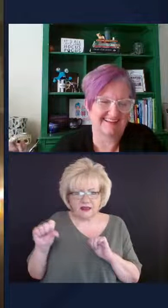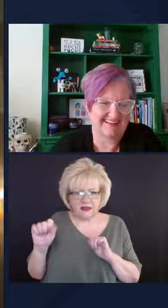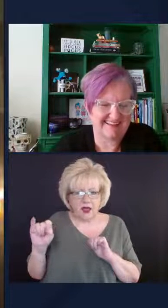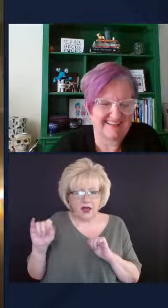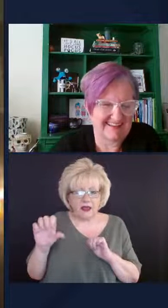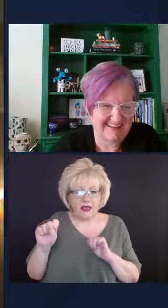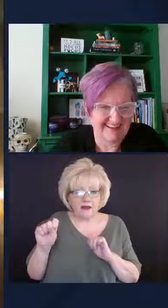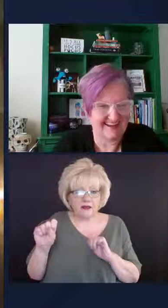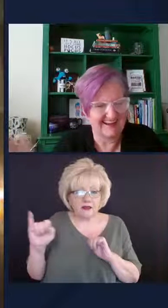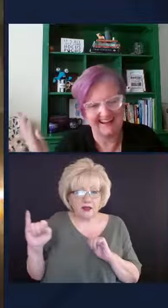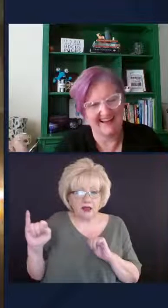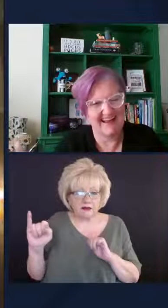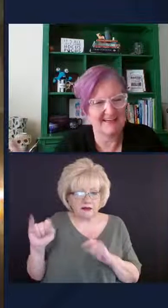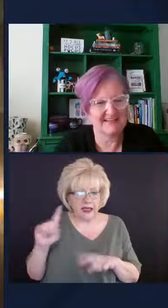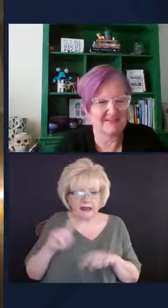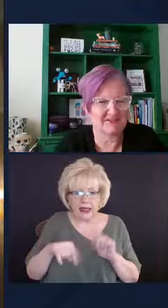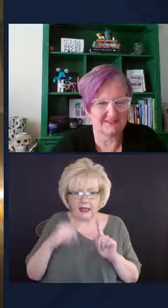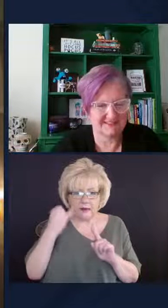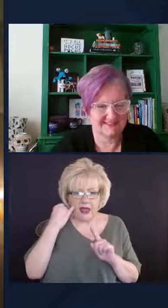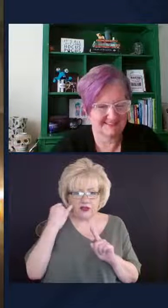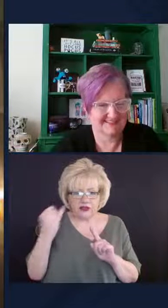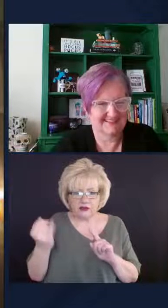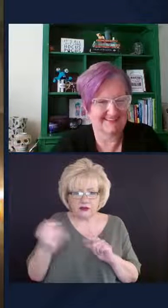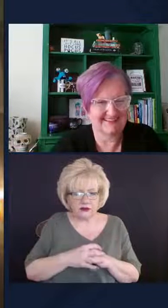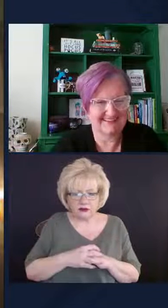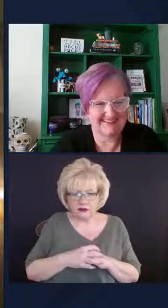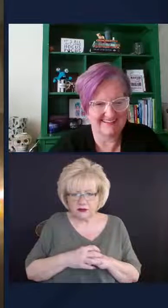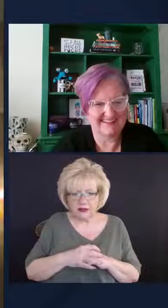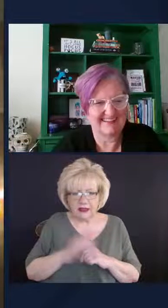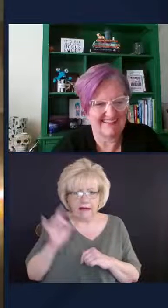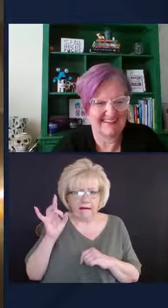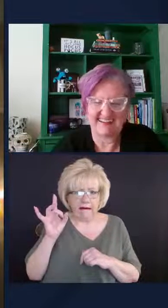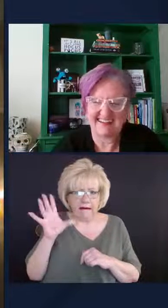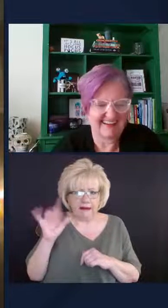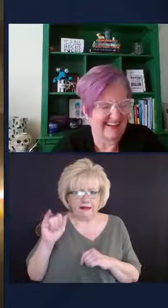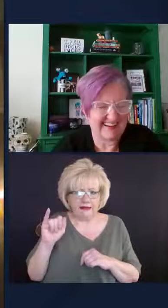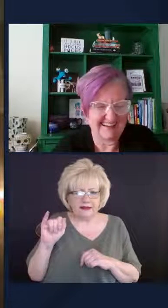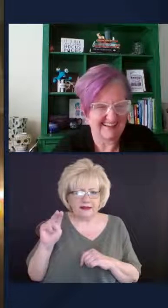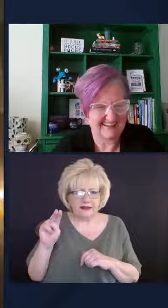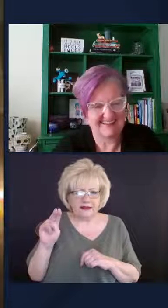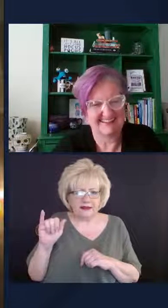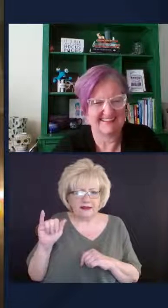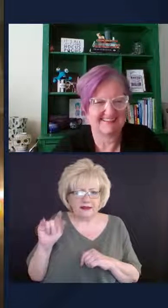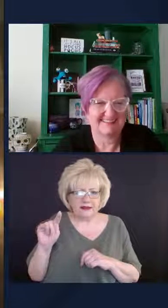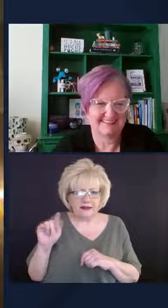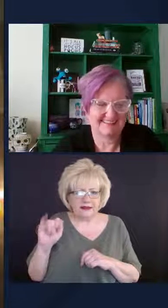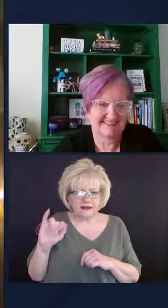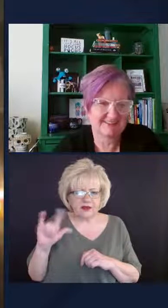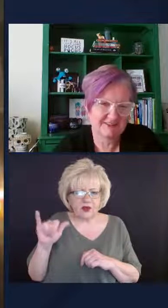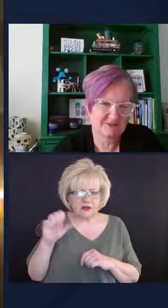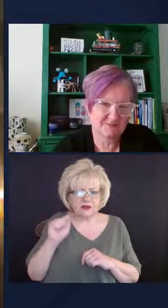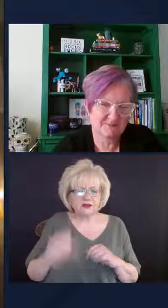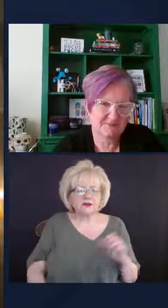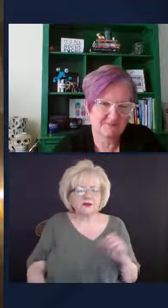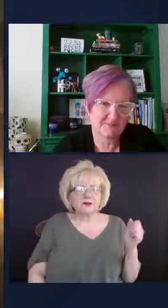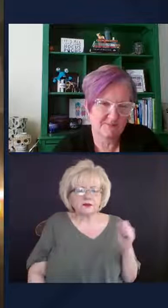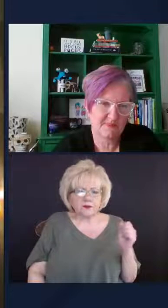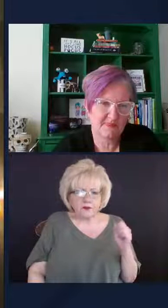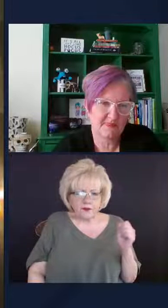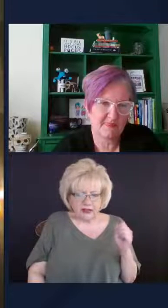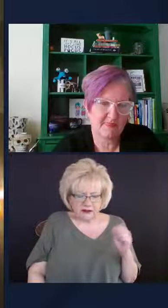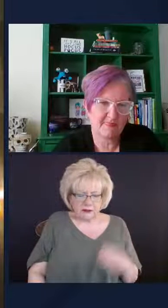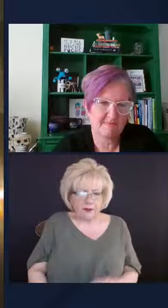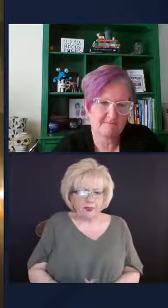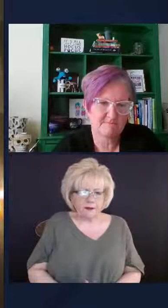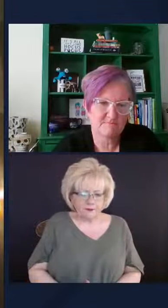Yeah, yeah, I and hate it's initials. yeah, I'm like, um, yeah,